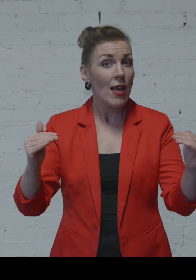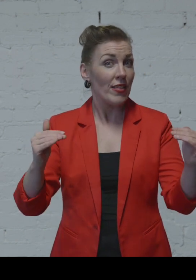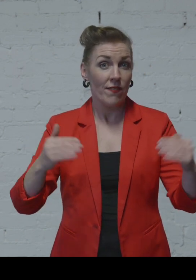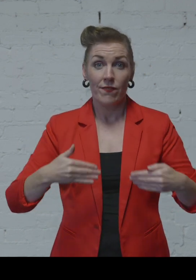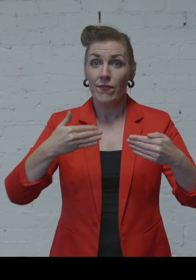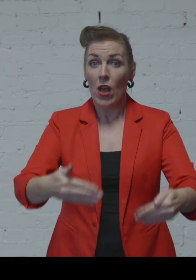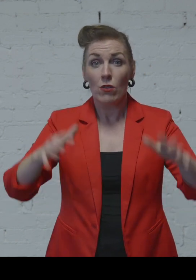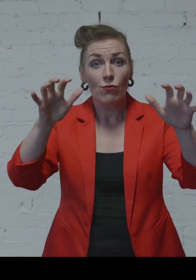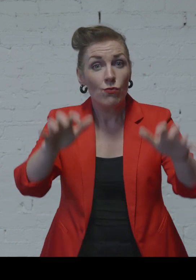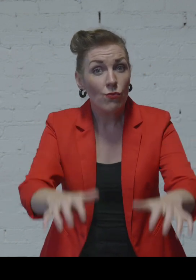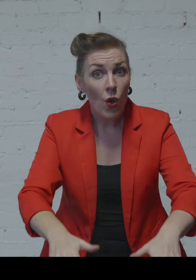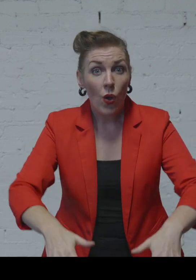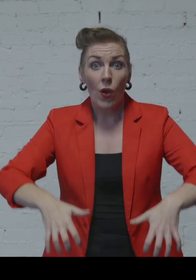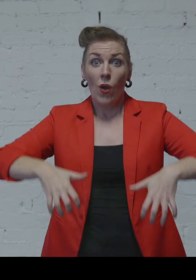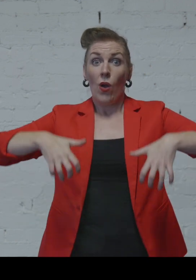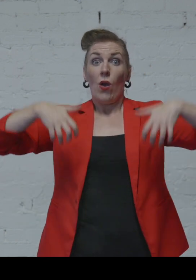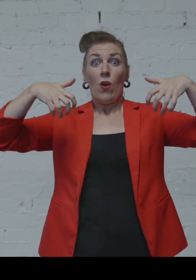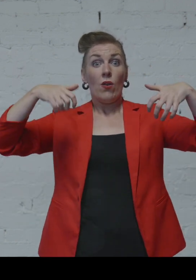There is an audio loop in Studio 1.